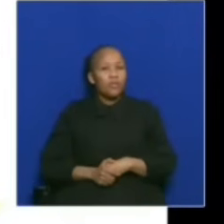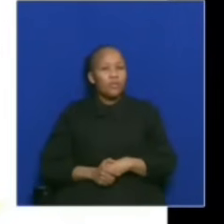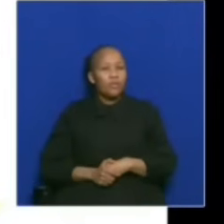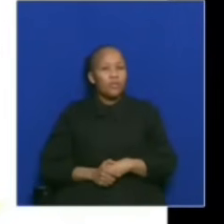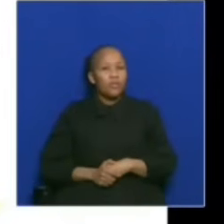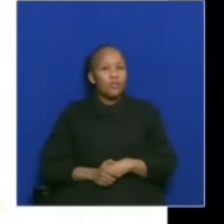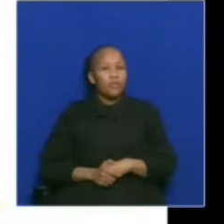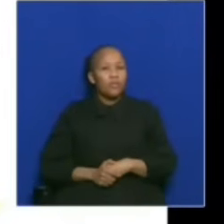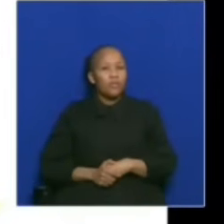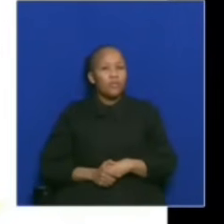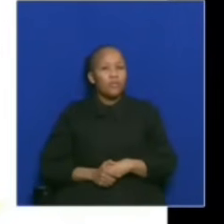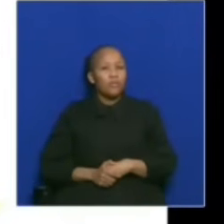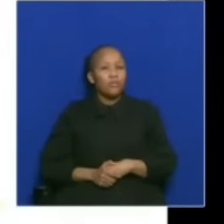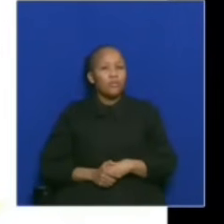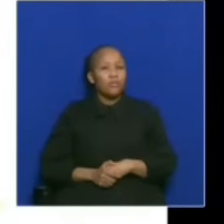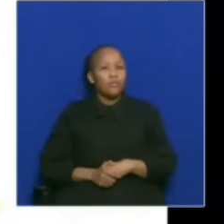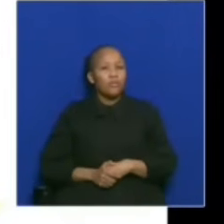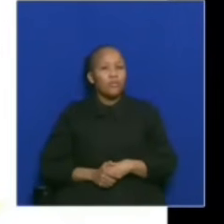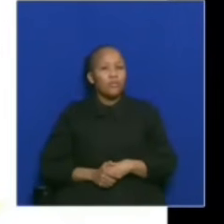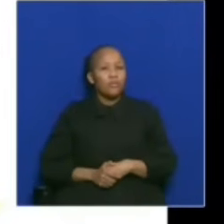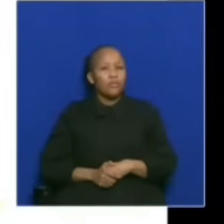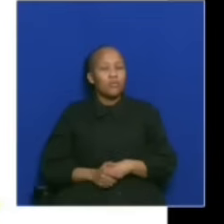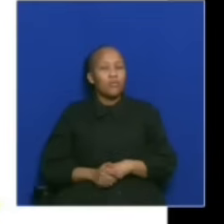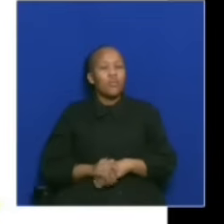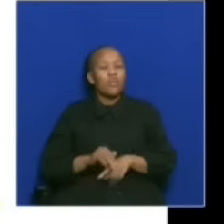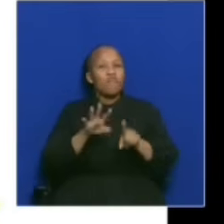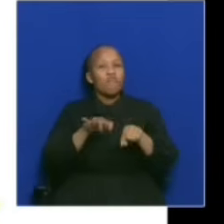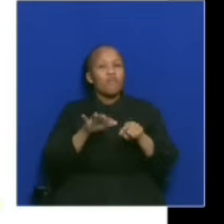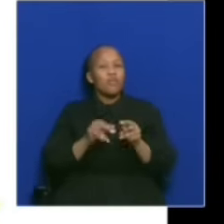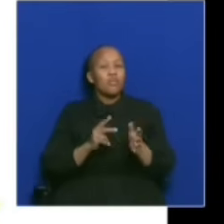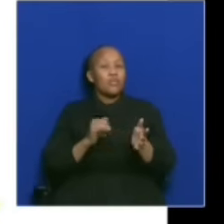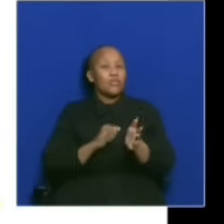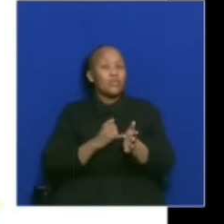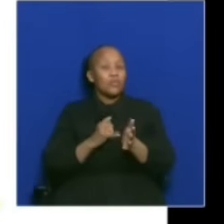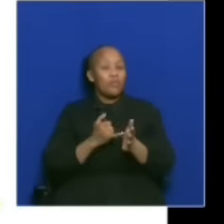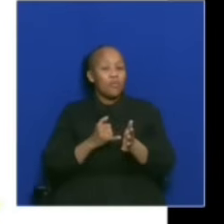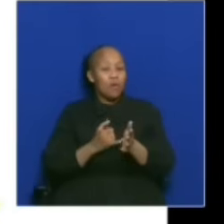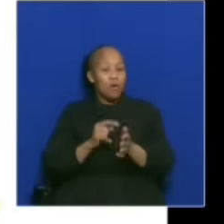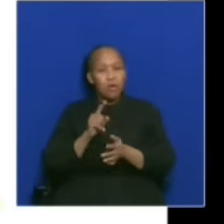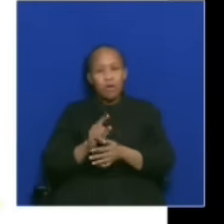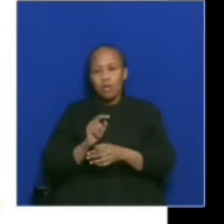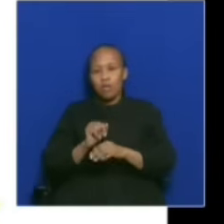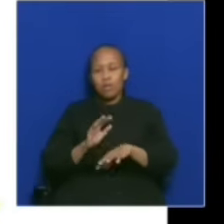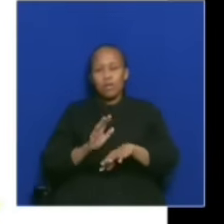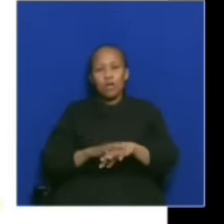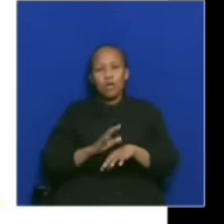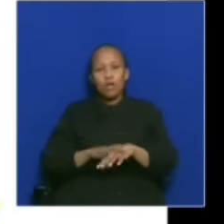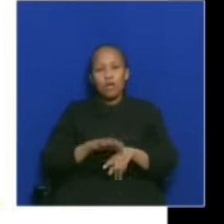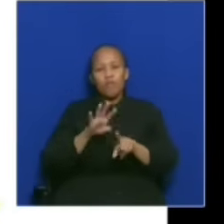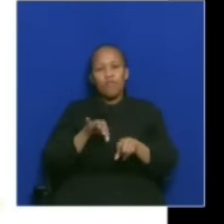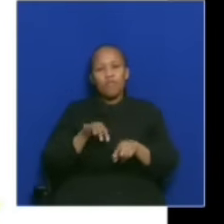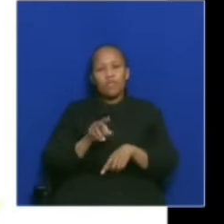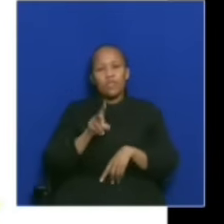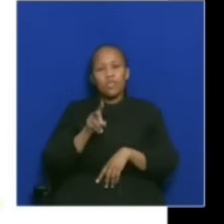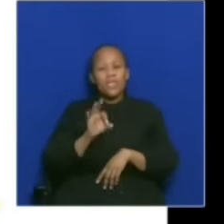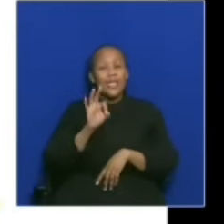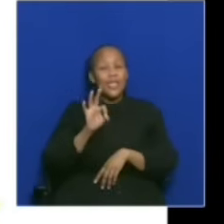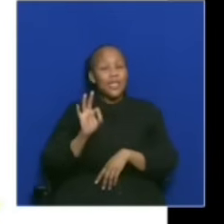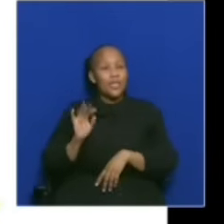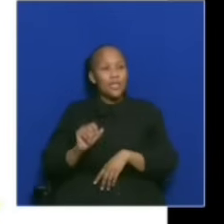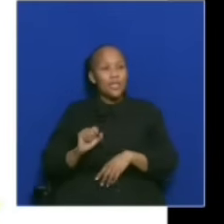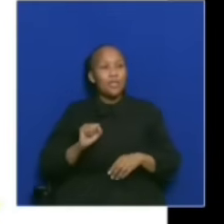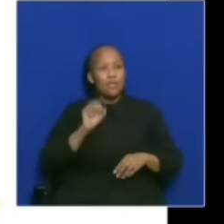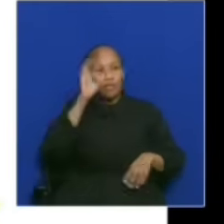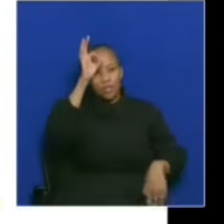On 14 January, at message time 14:33, The officer says, "Hi, General, with